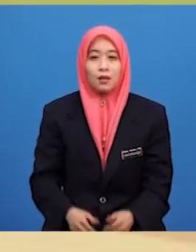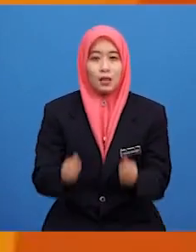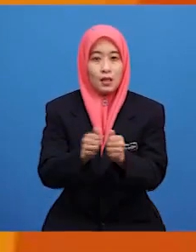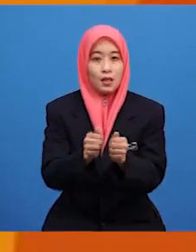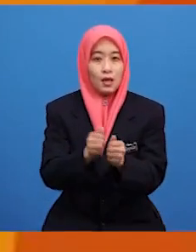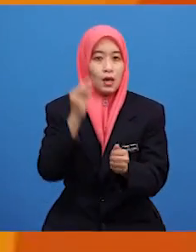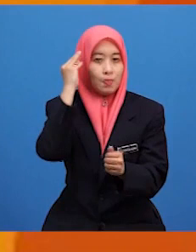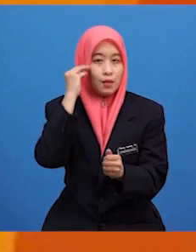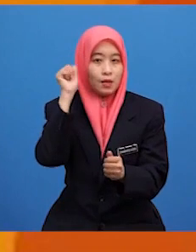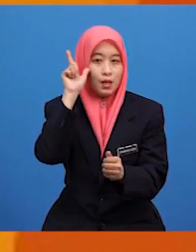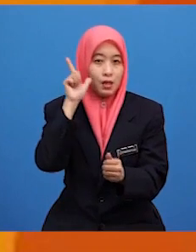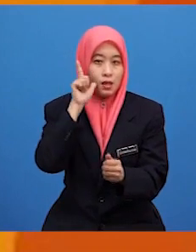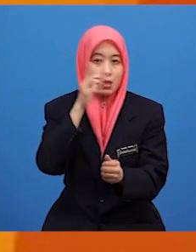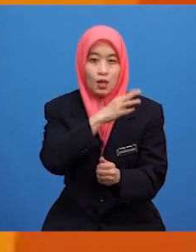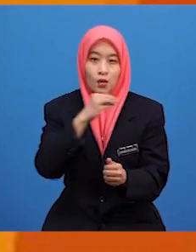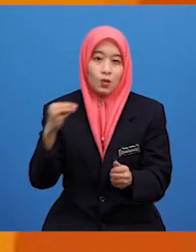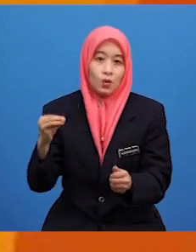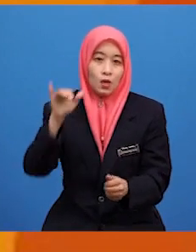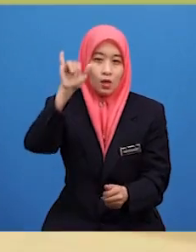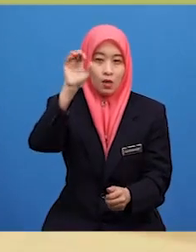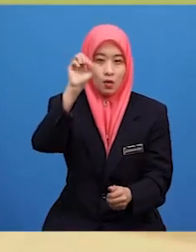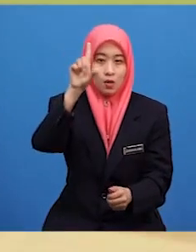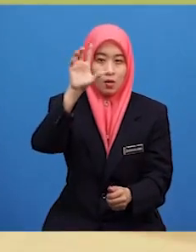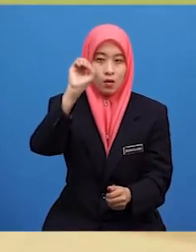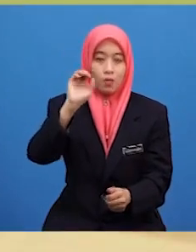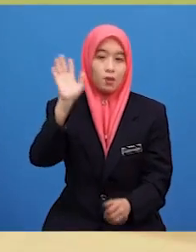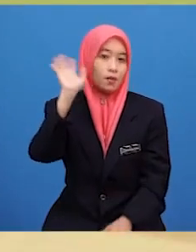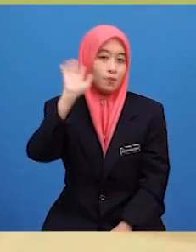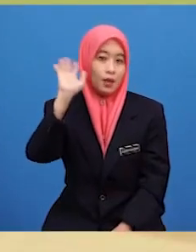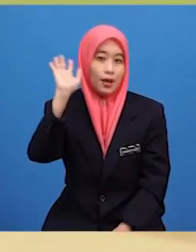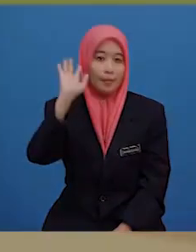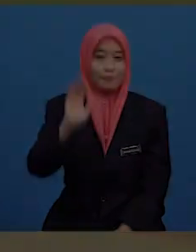and YOLO! Bye!